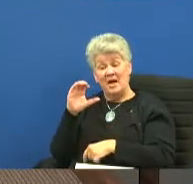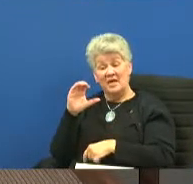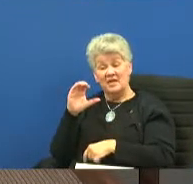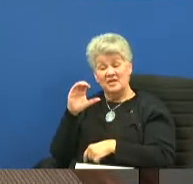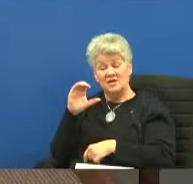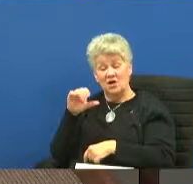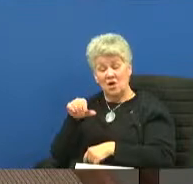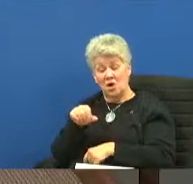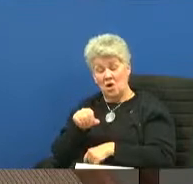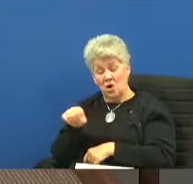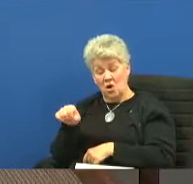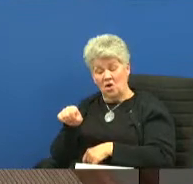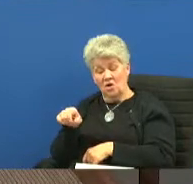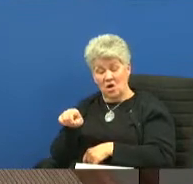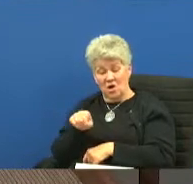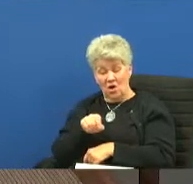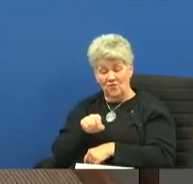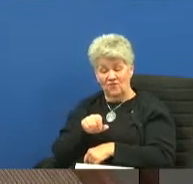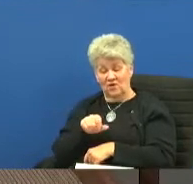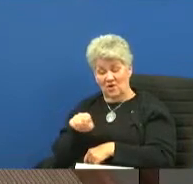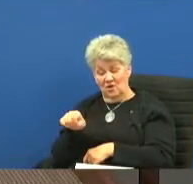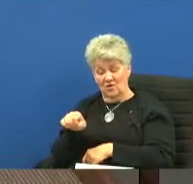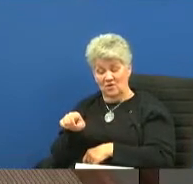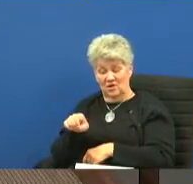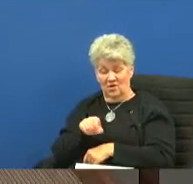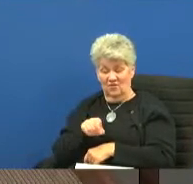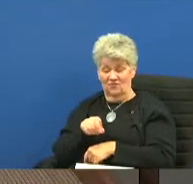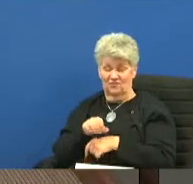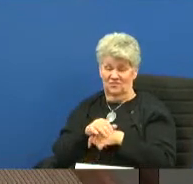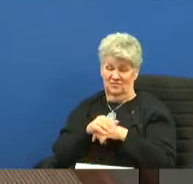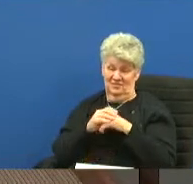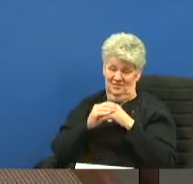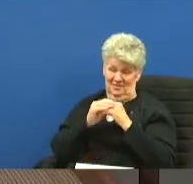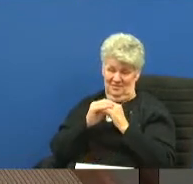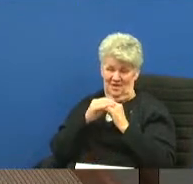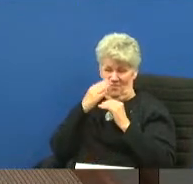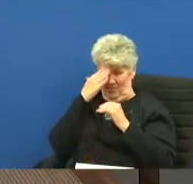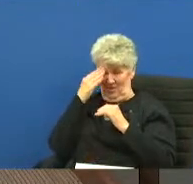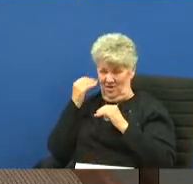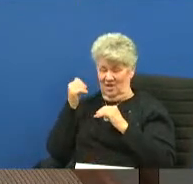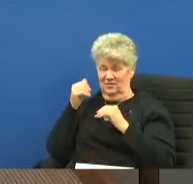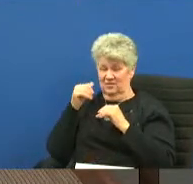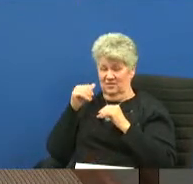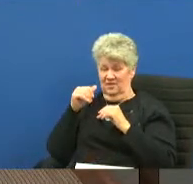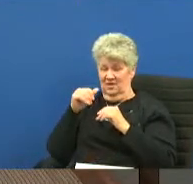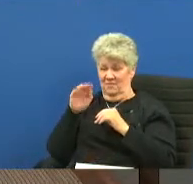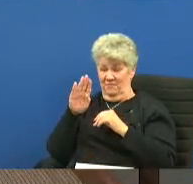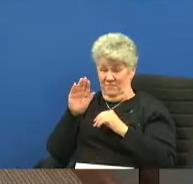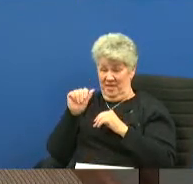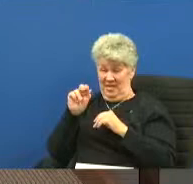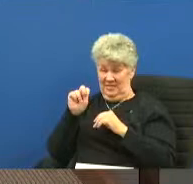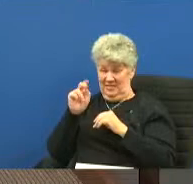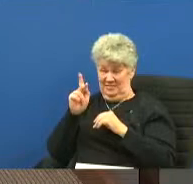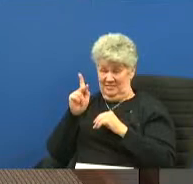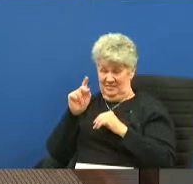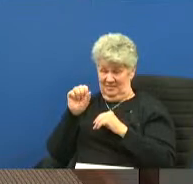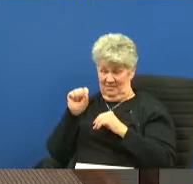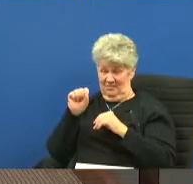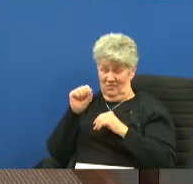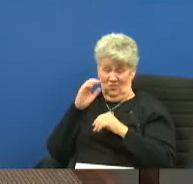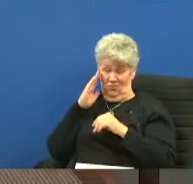and off all the time, because she will not do that. Moving